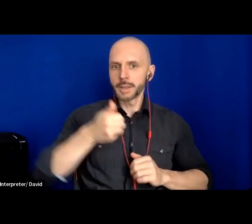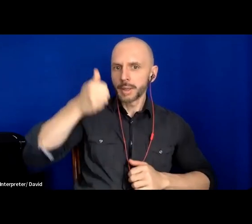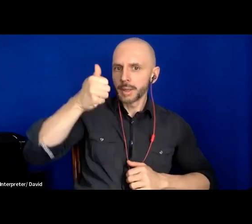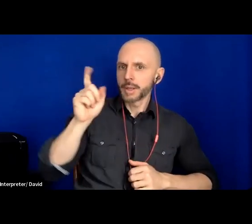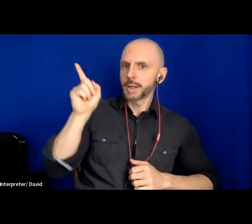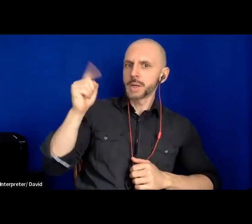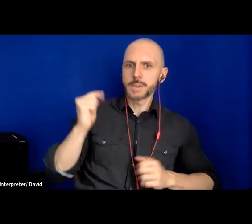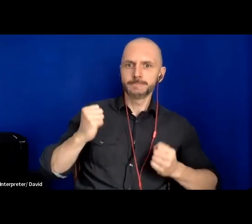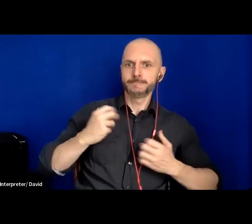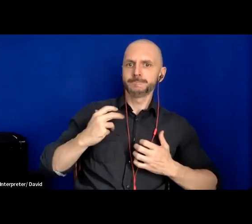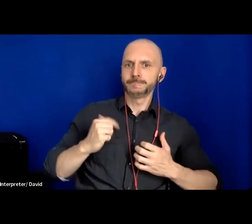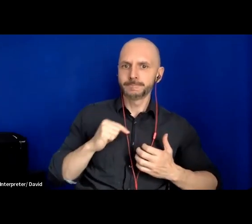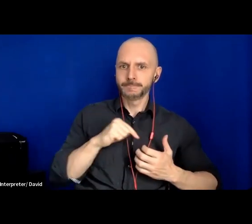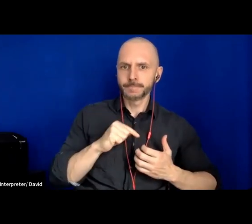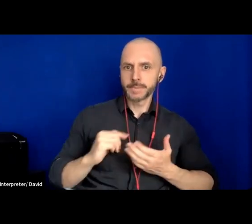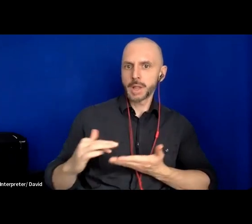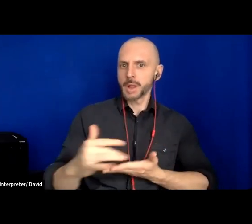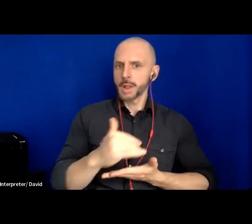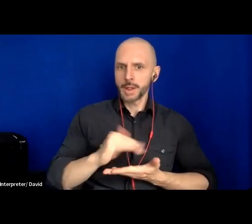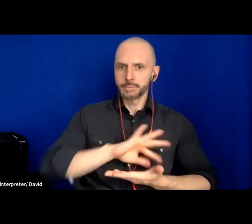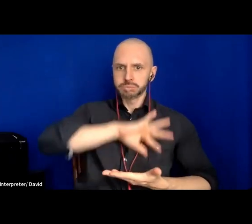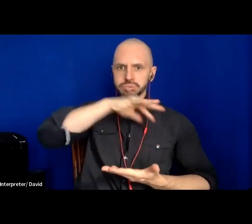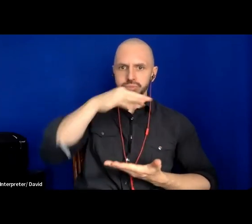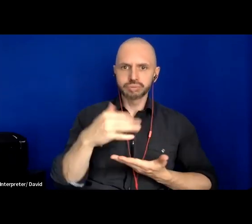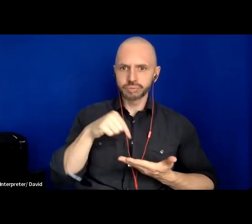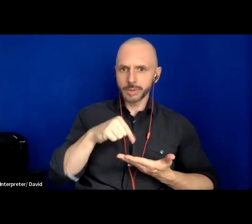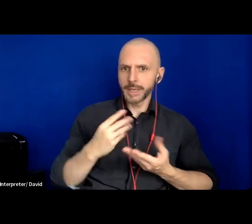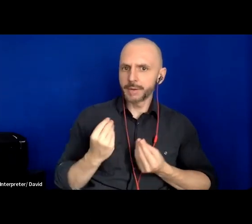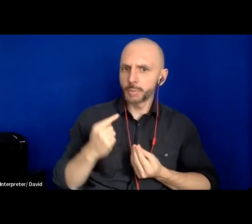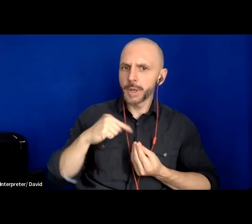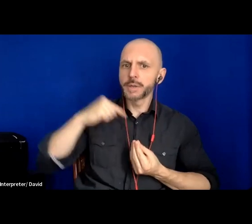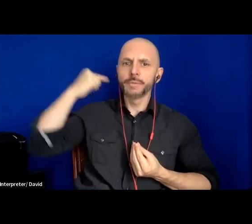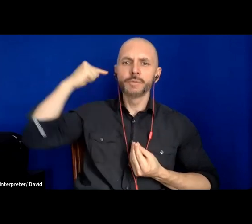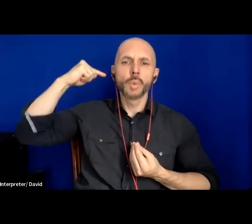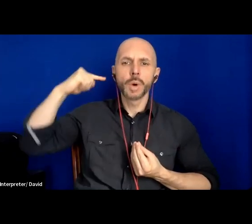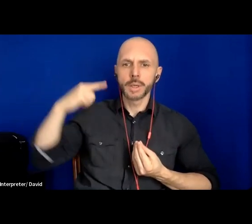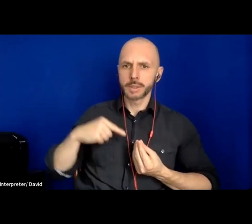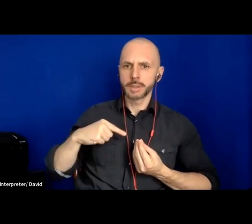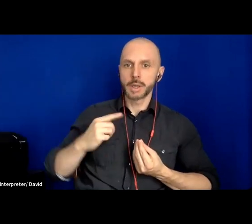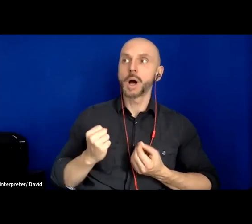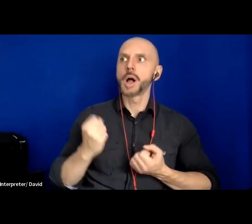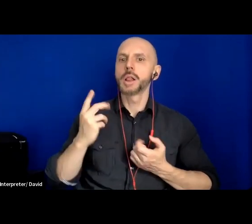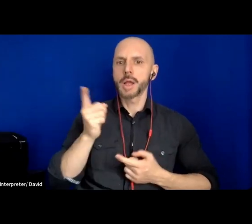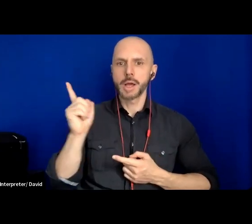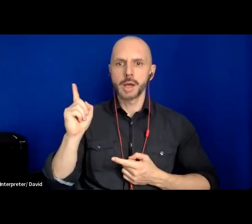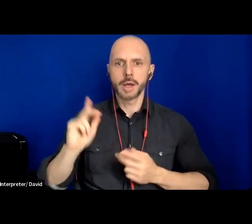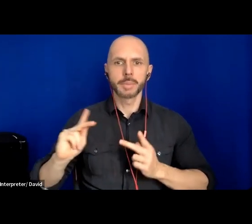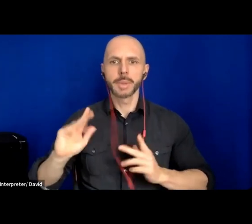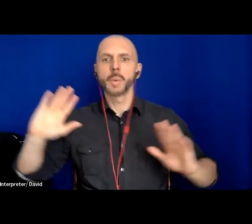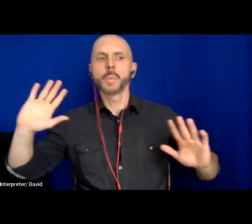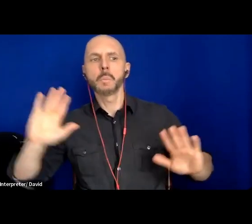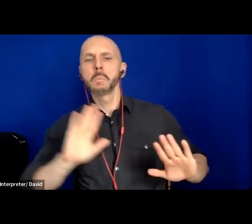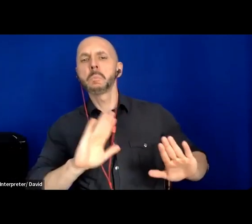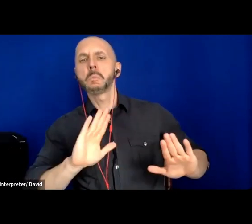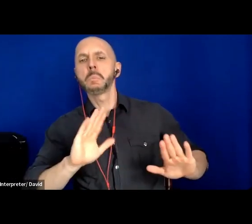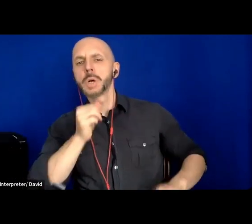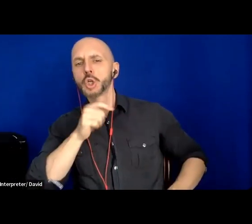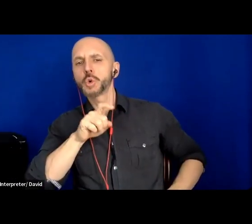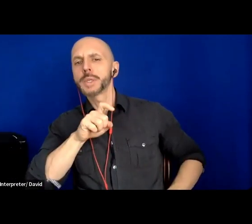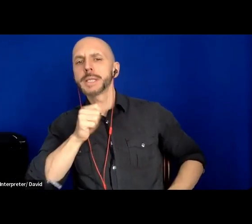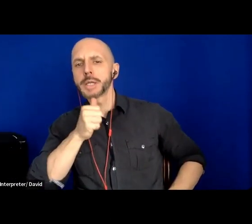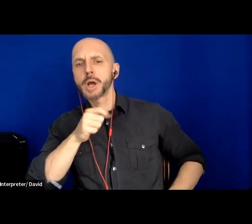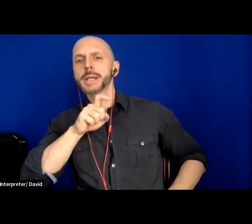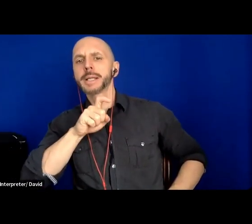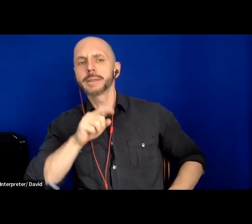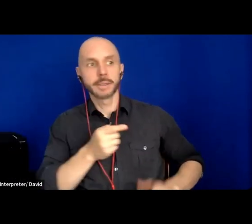the issues? But there was certainly more of a stronger voice that was saying that we don't need to collect that, right? Because we don't think we're that place, and we